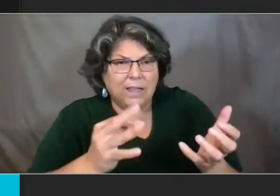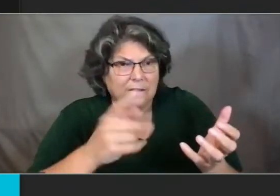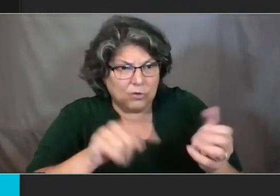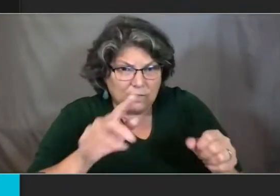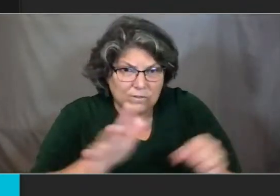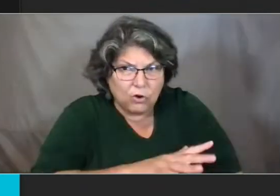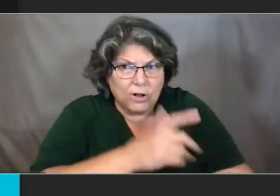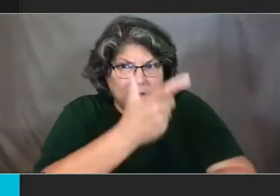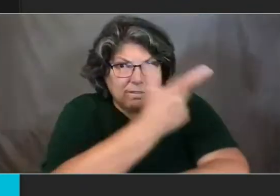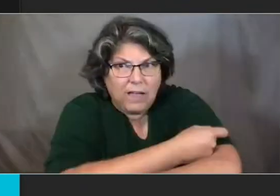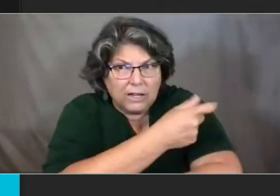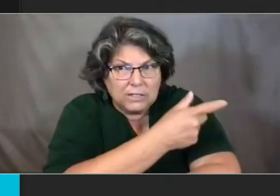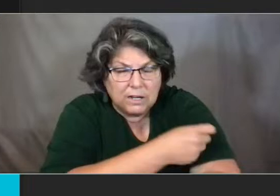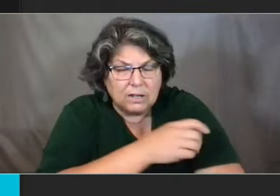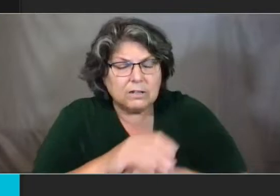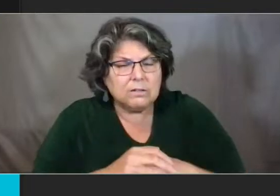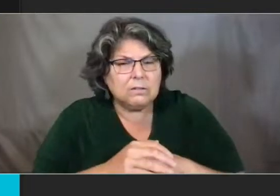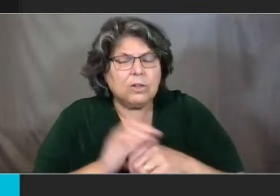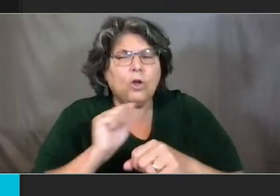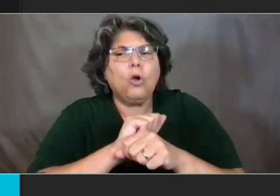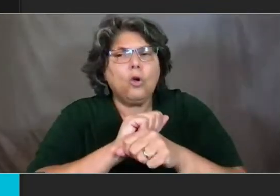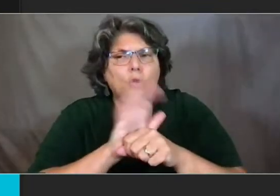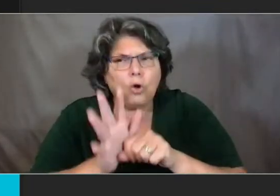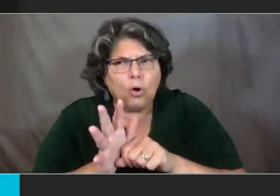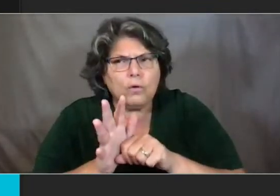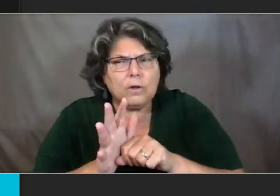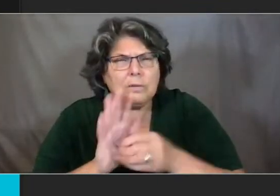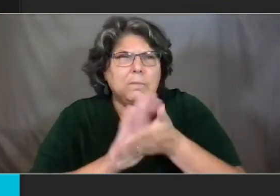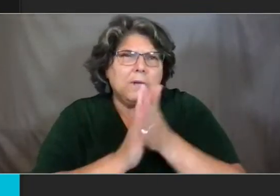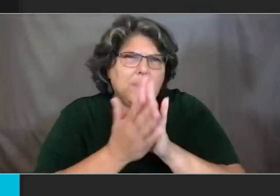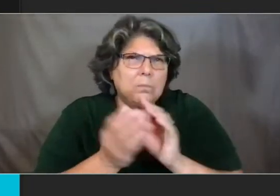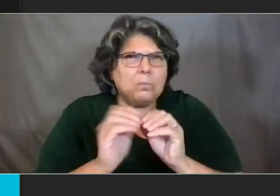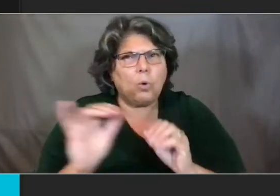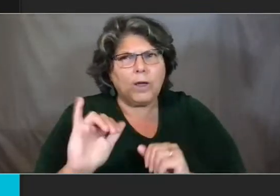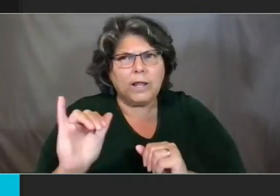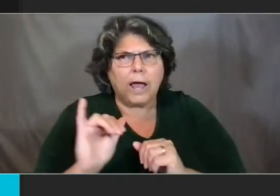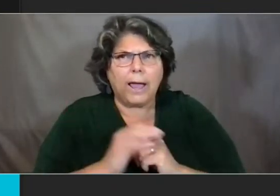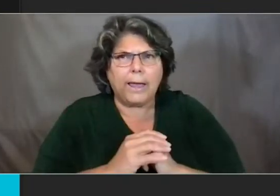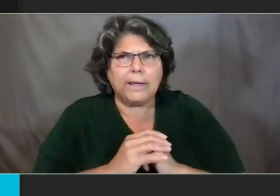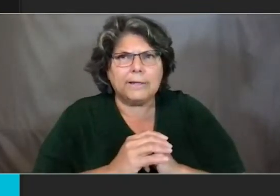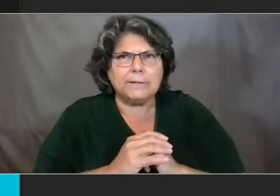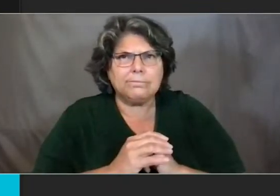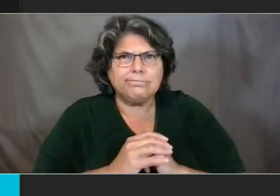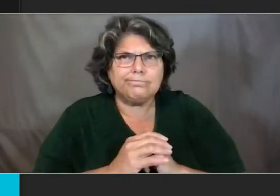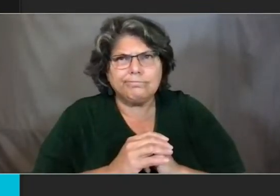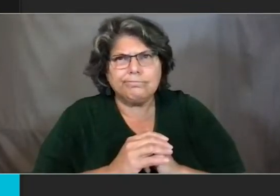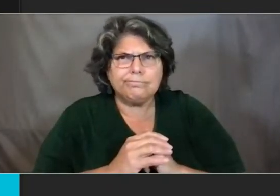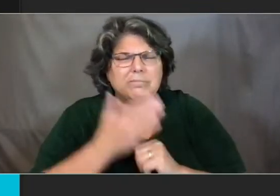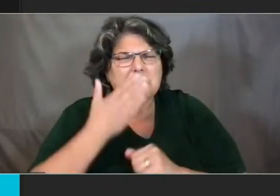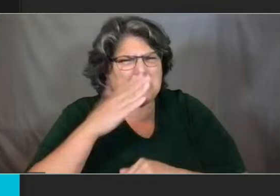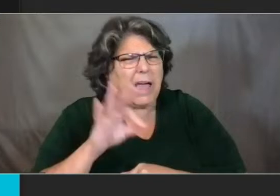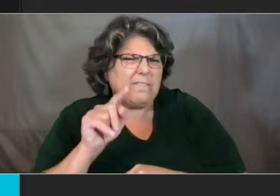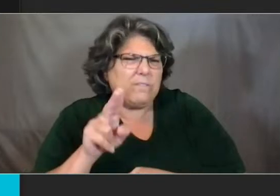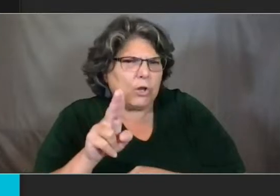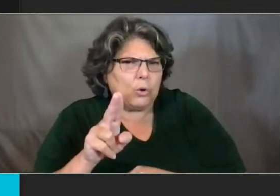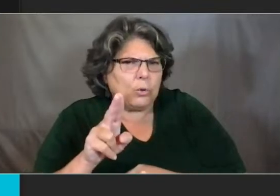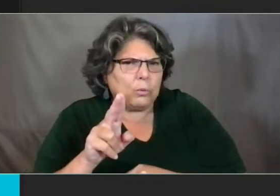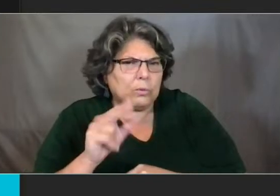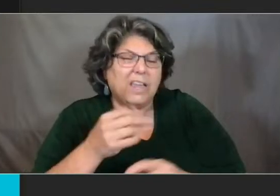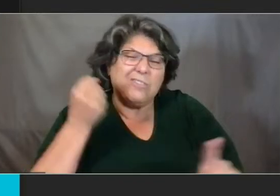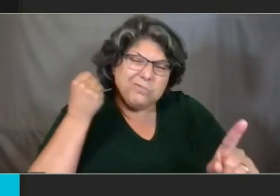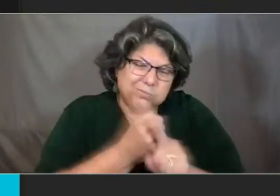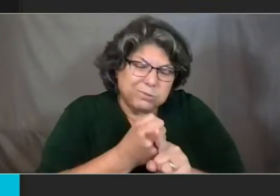person, COVID becomes for them similar to getting a bad case of the flu. For the